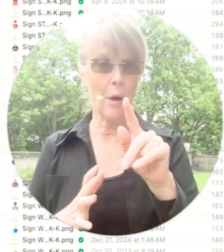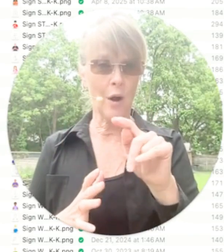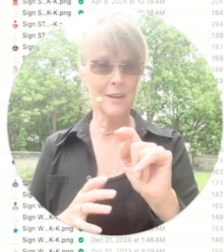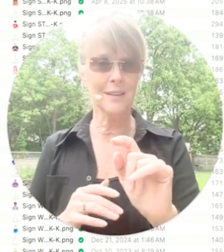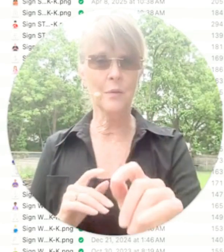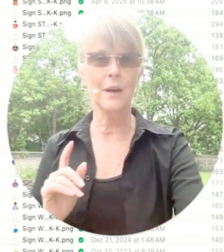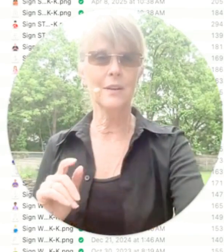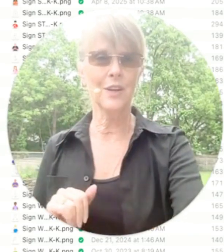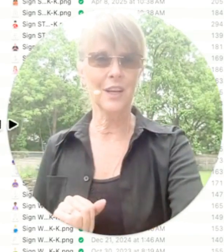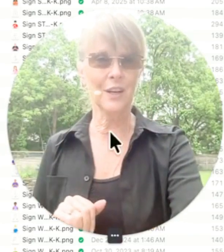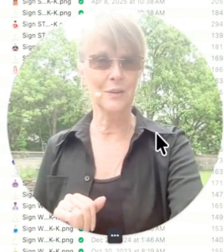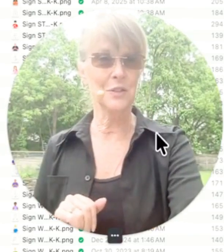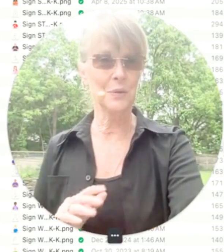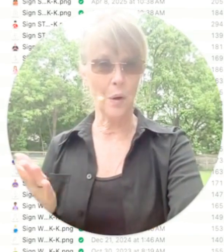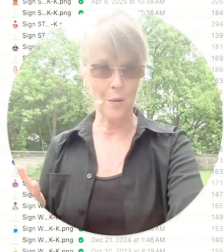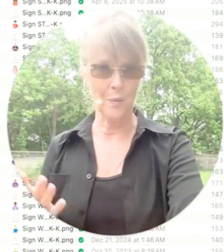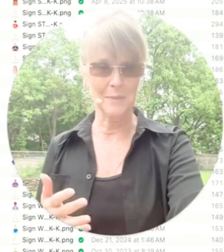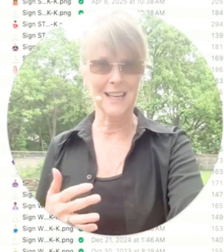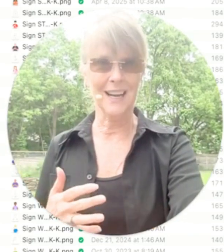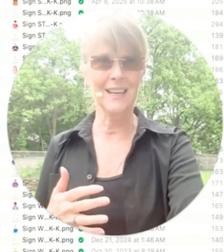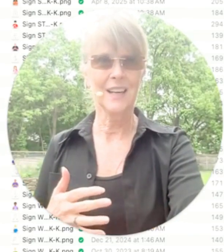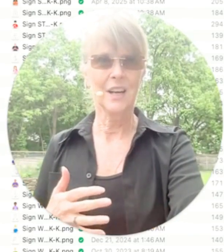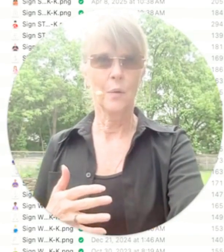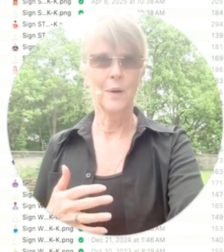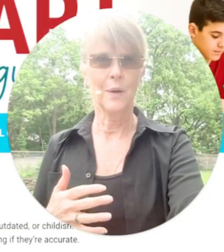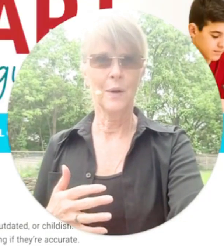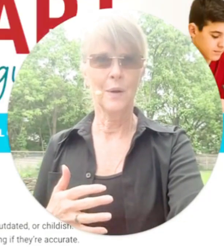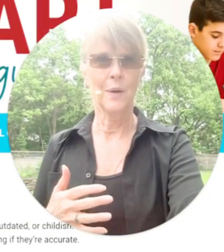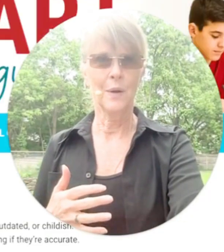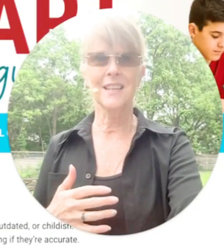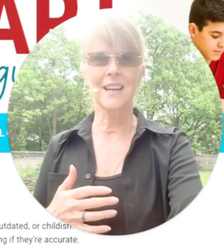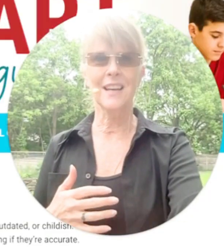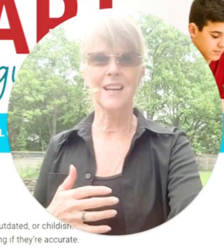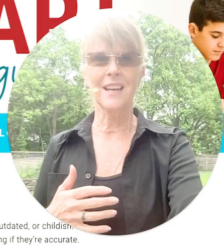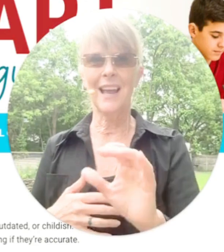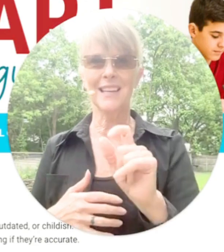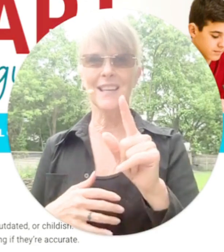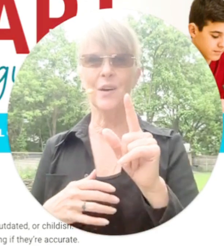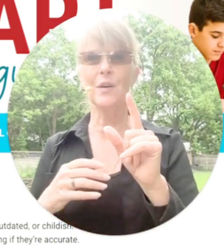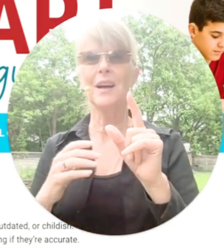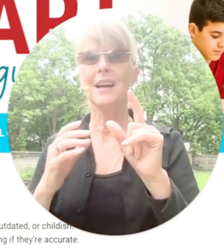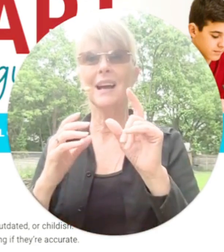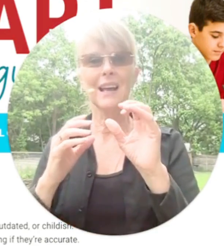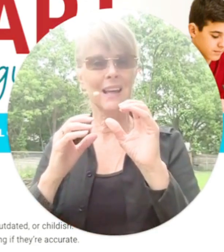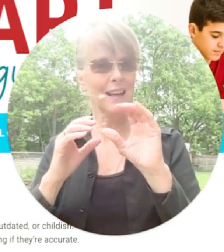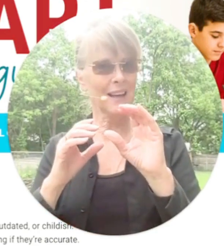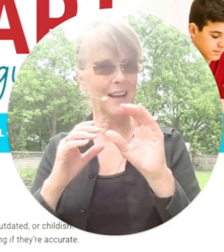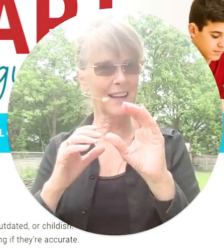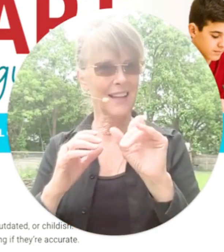clip art? Well, you can go to our website, which is